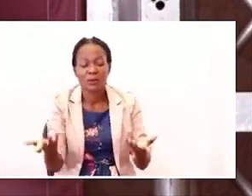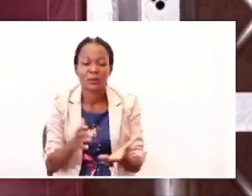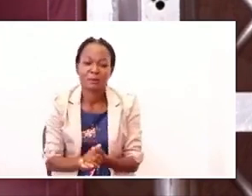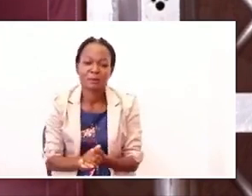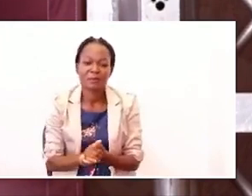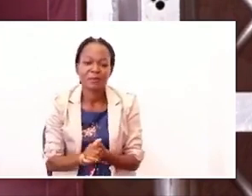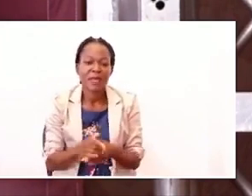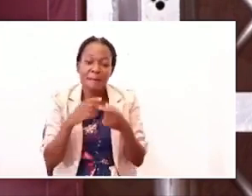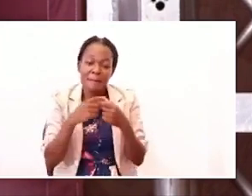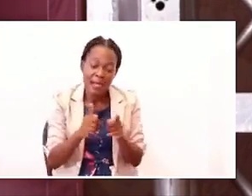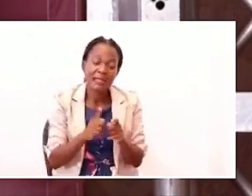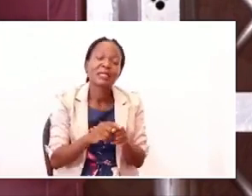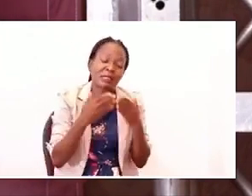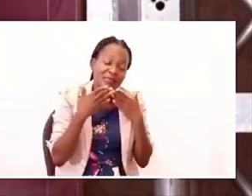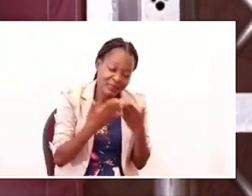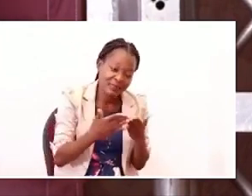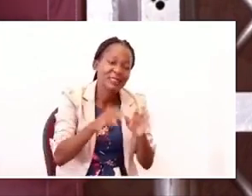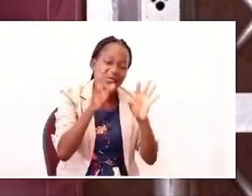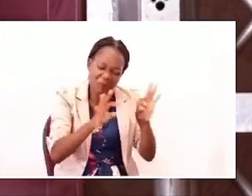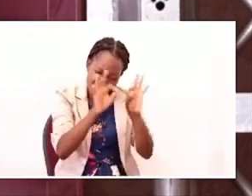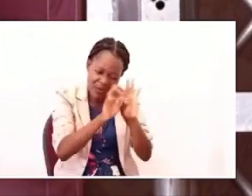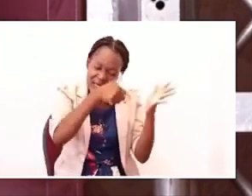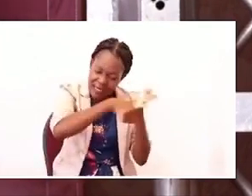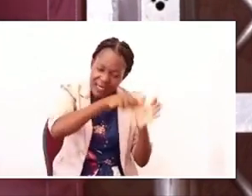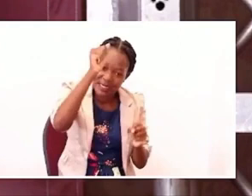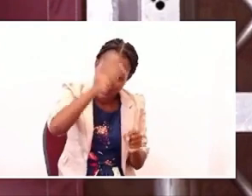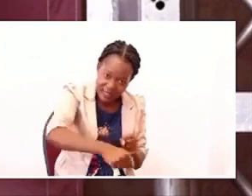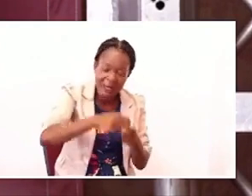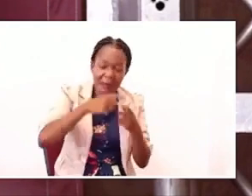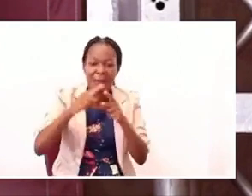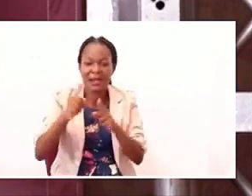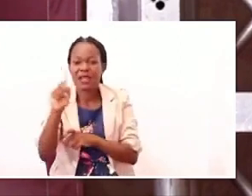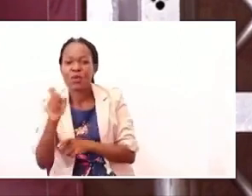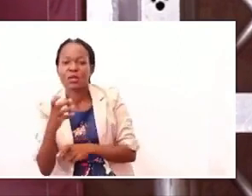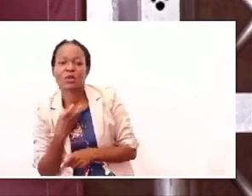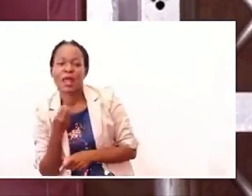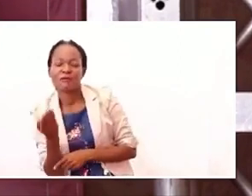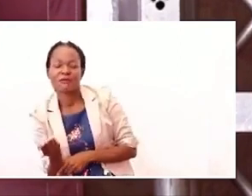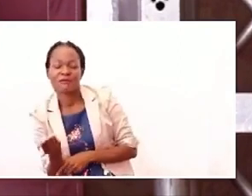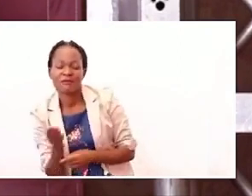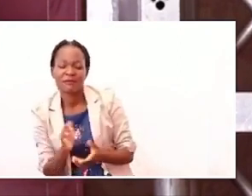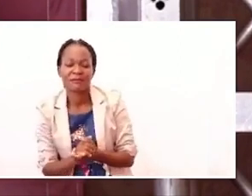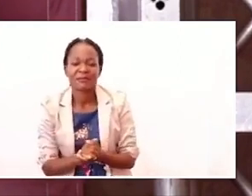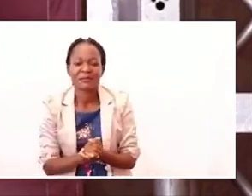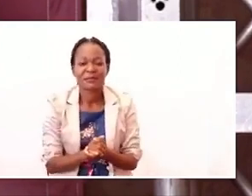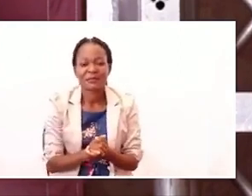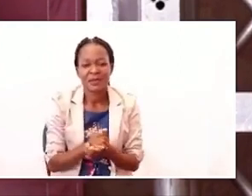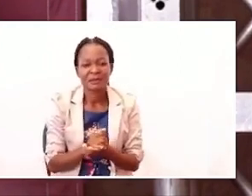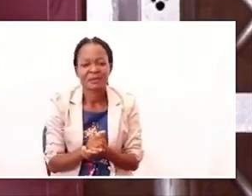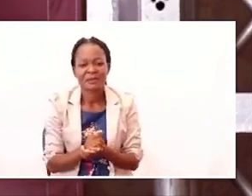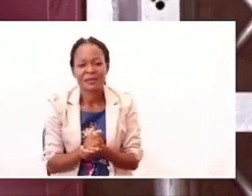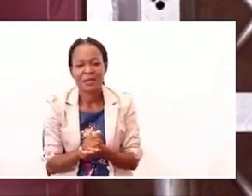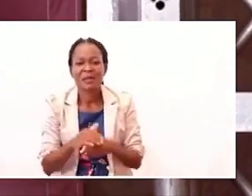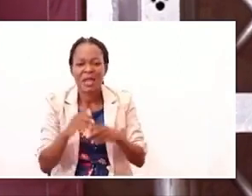But while appreciating that debt is inevitable, therefore the questions that we must be asking ourselves as we seek